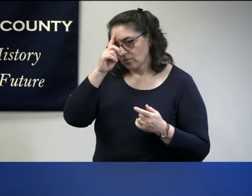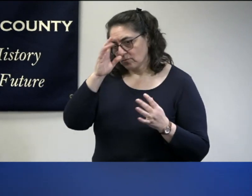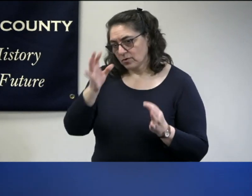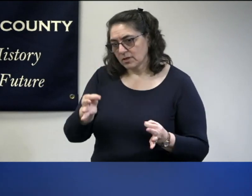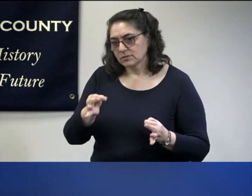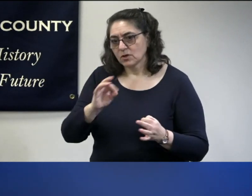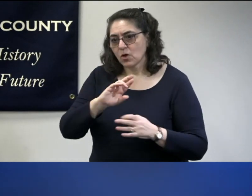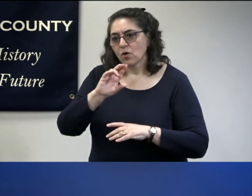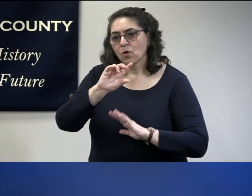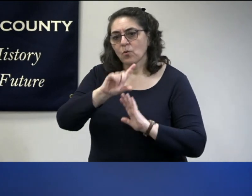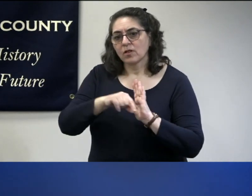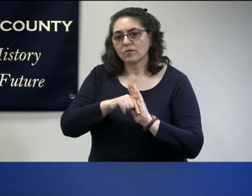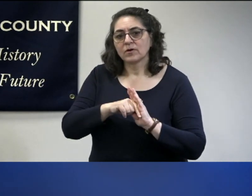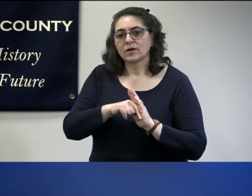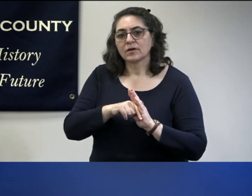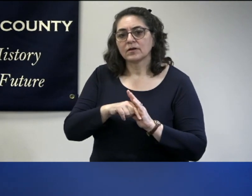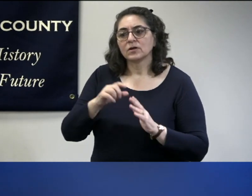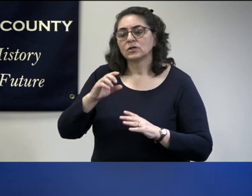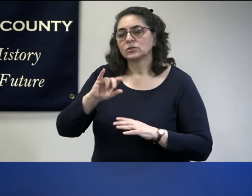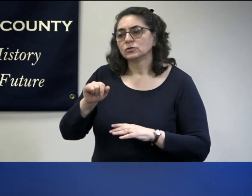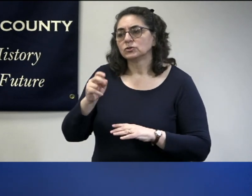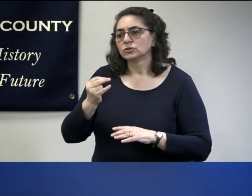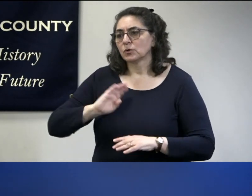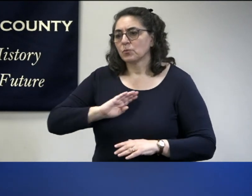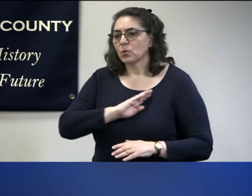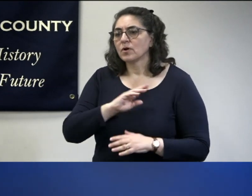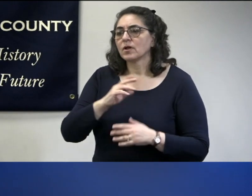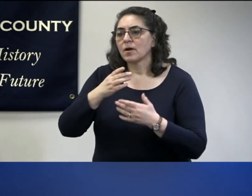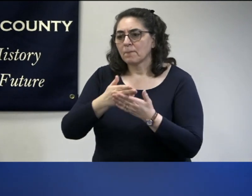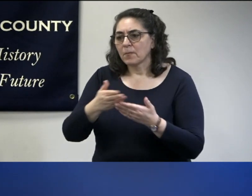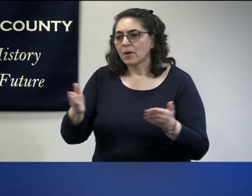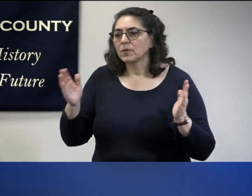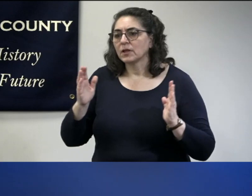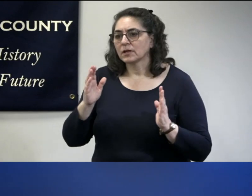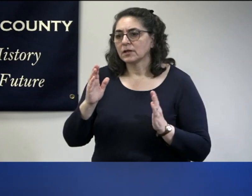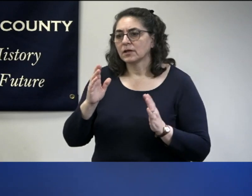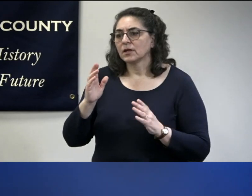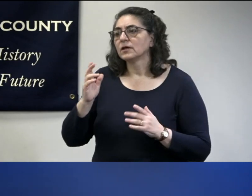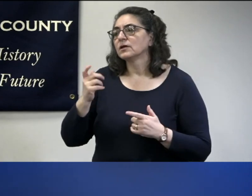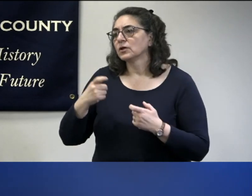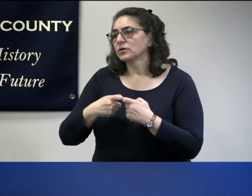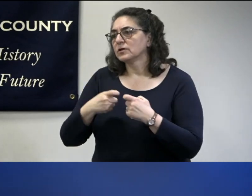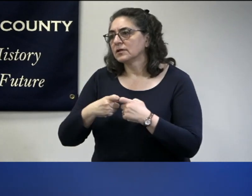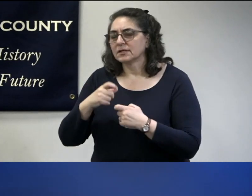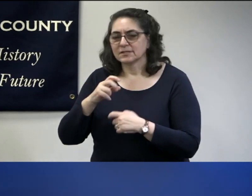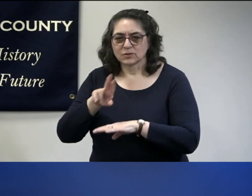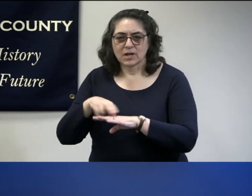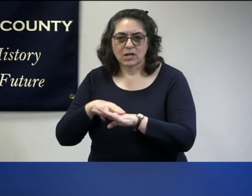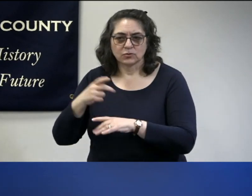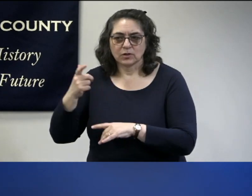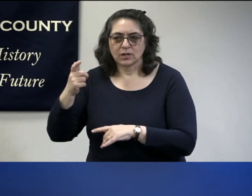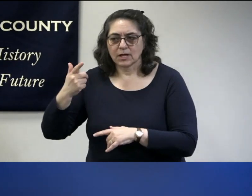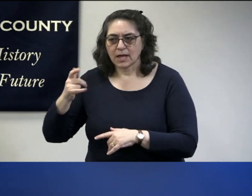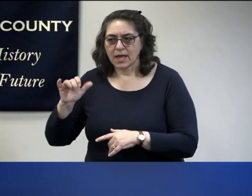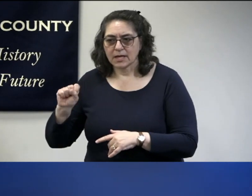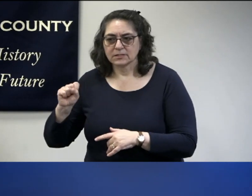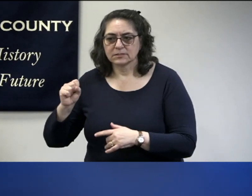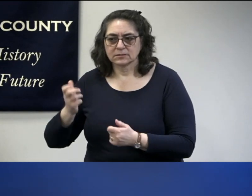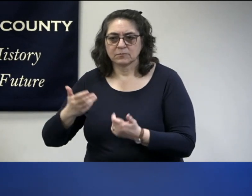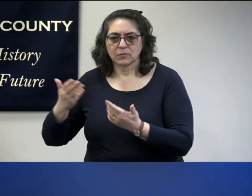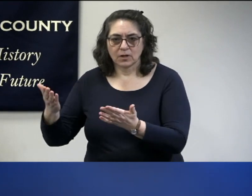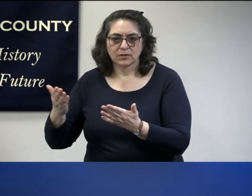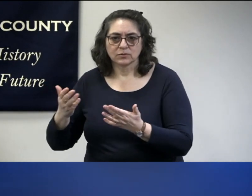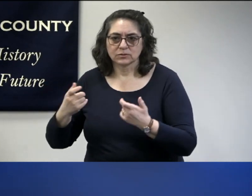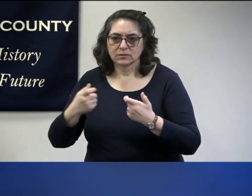Jersey Board of Public Utilities licensed third-party electric and or natural gas suppliers to provide electricity and